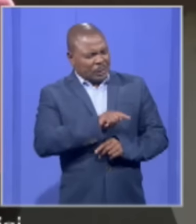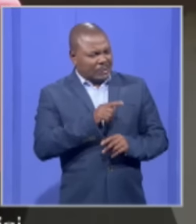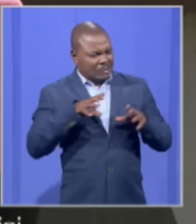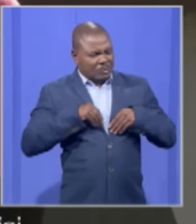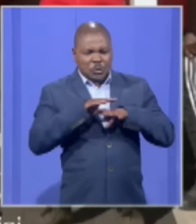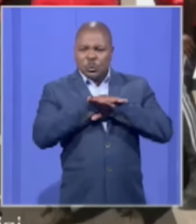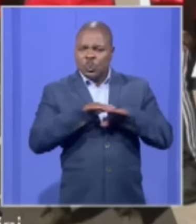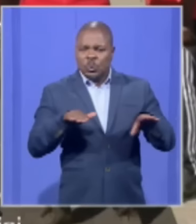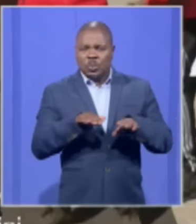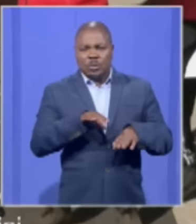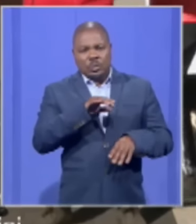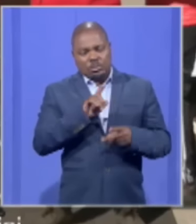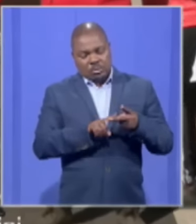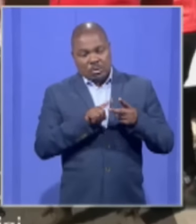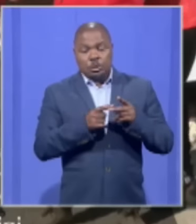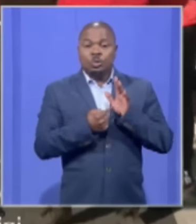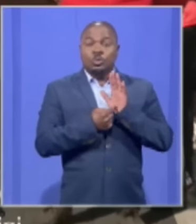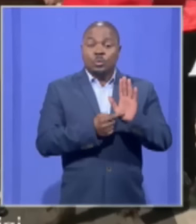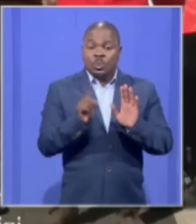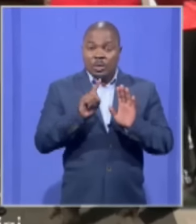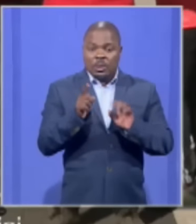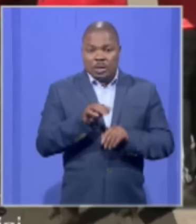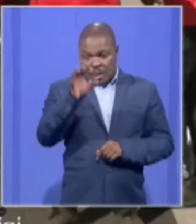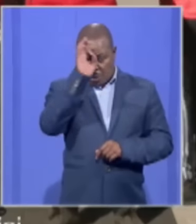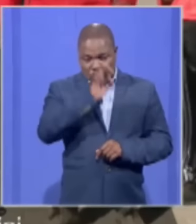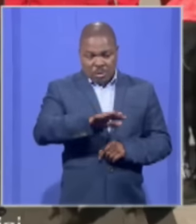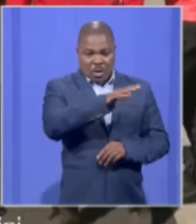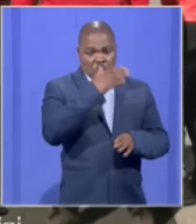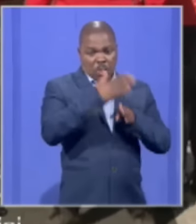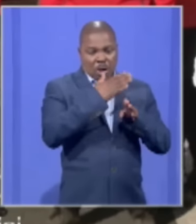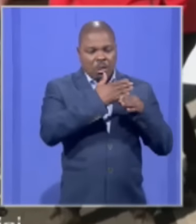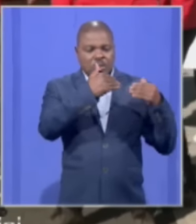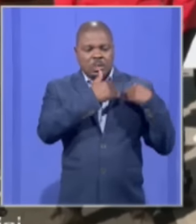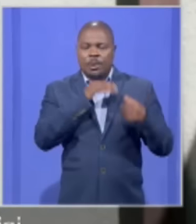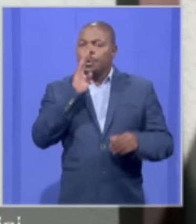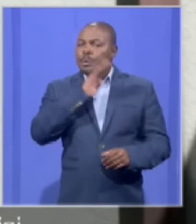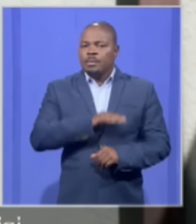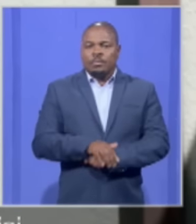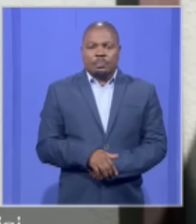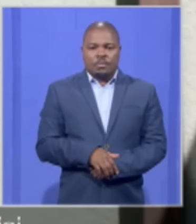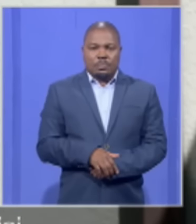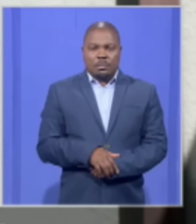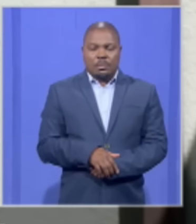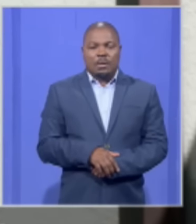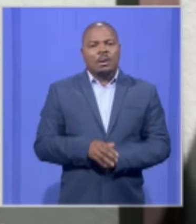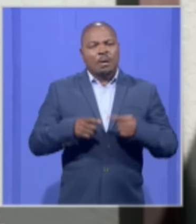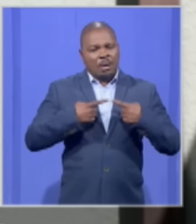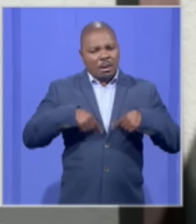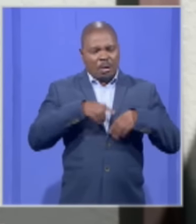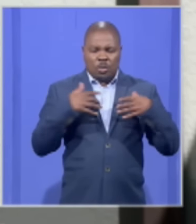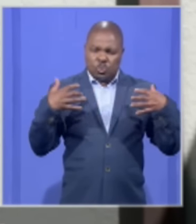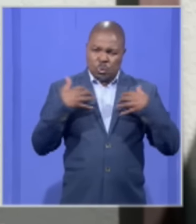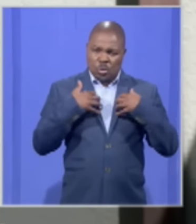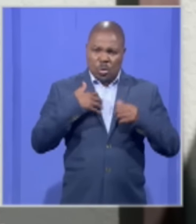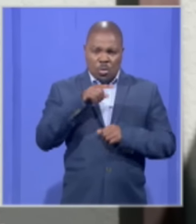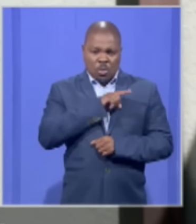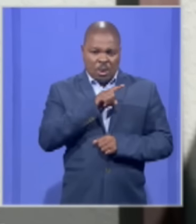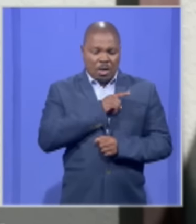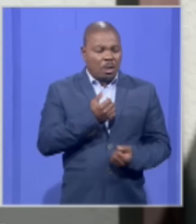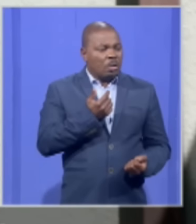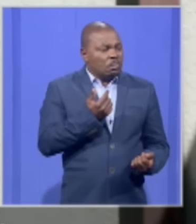di re sena se bontshitse hore mapolesa ha a bolokeha mosebetsing wa bona. Re tshwenyeile haholo ka dikhoto tsa rona